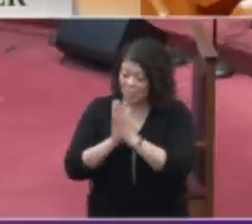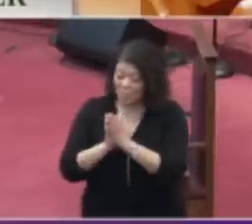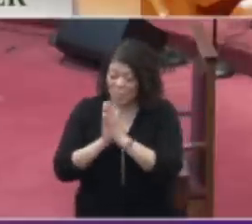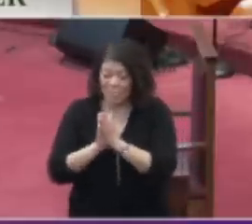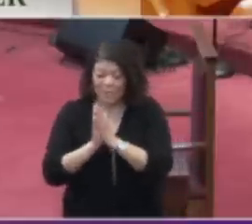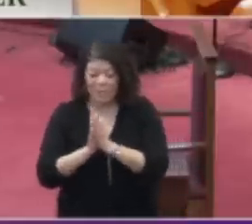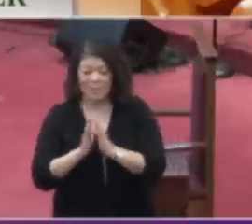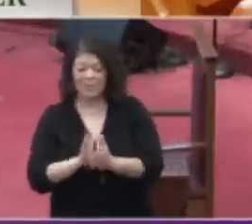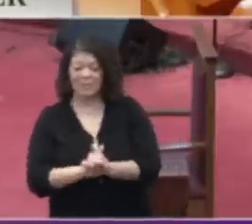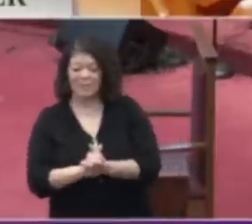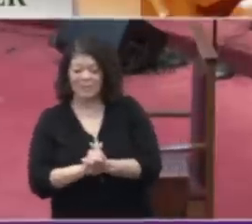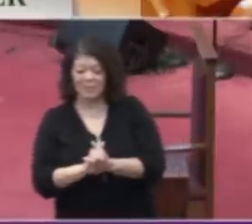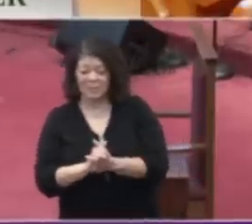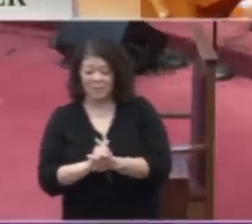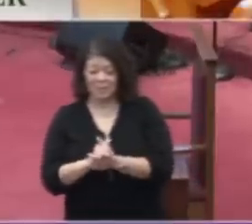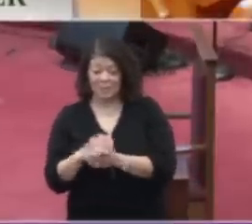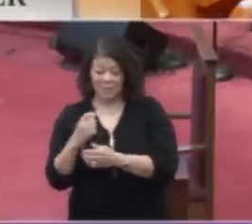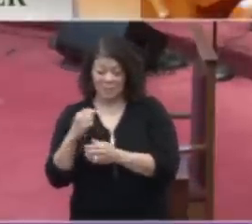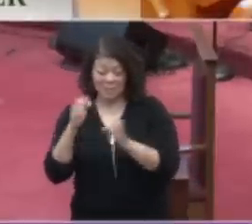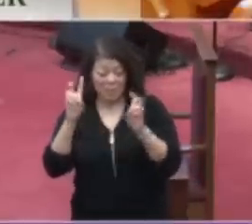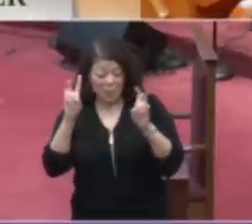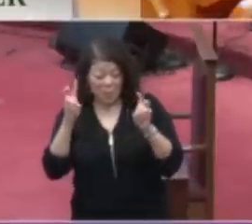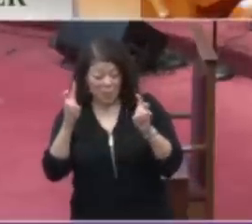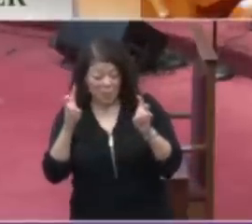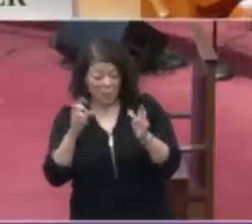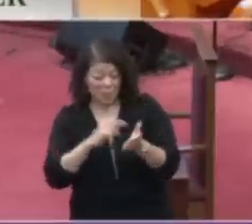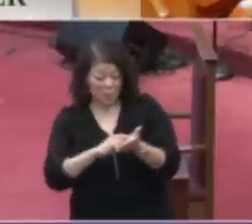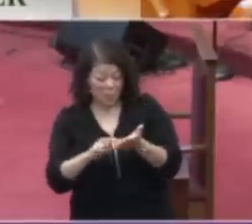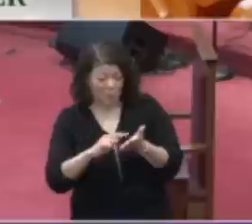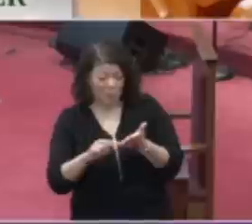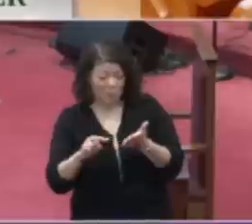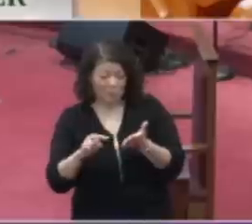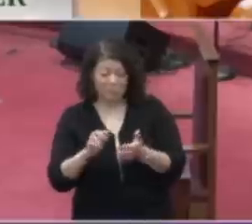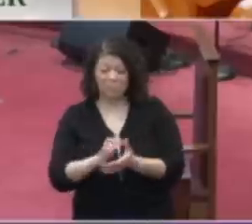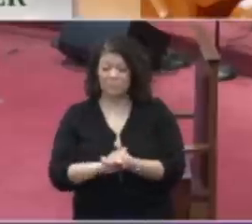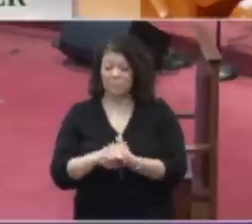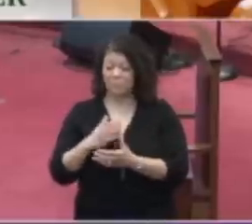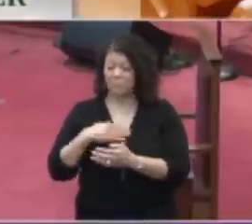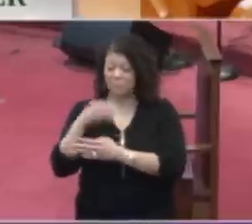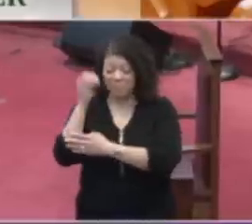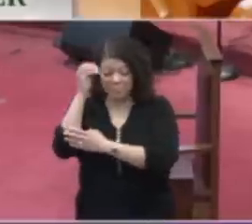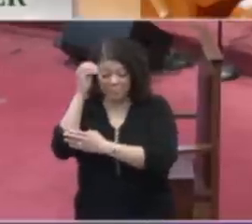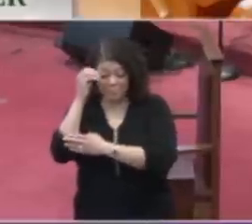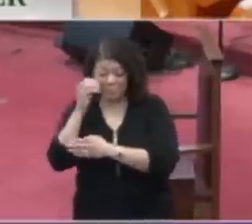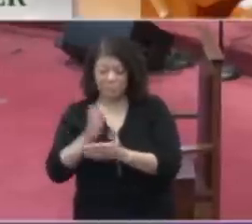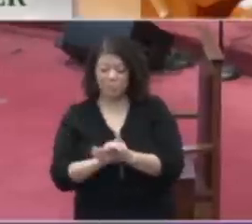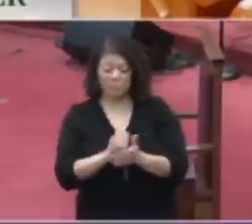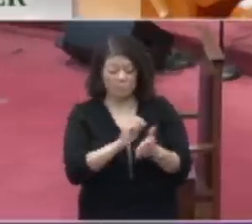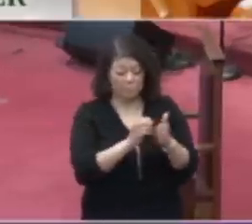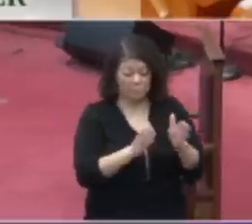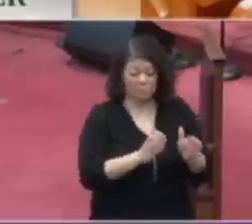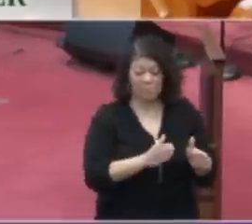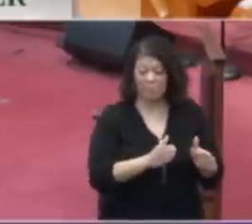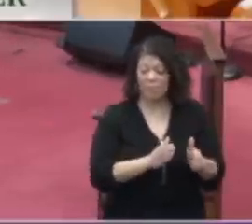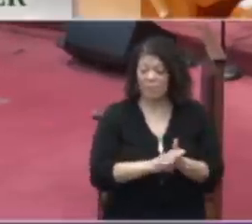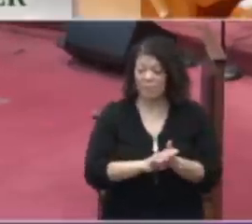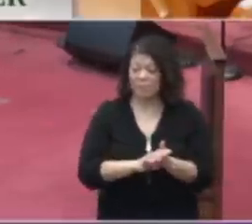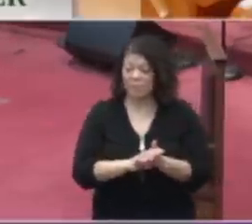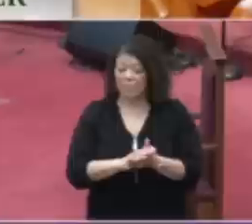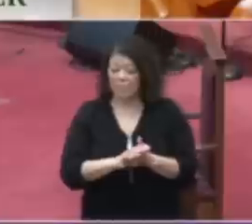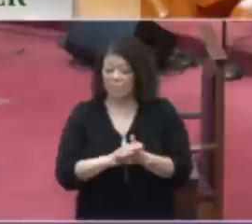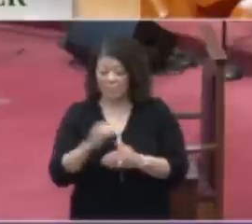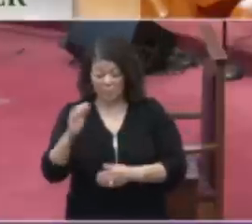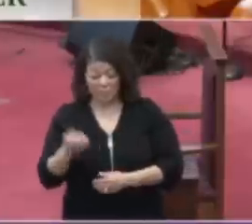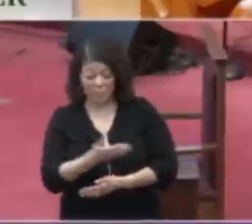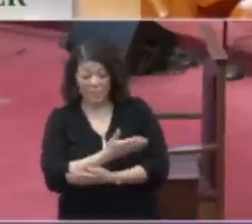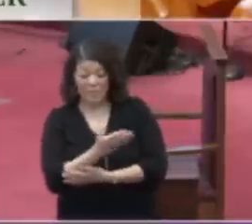each week I'm going to give us a topic. I am of the firm opinion, as the author of the book I introduced you to some years ago entitled The